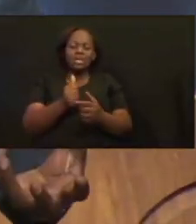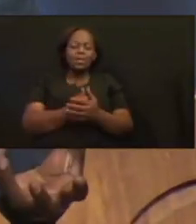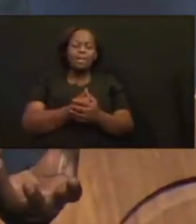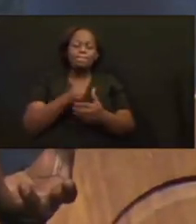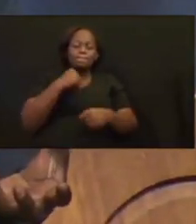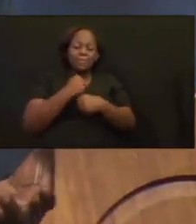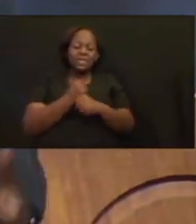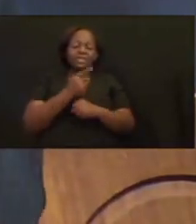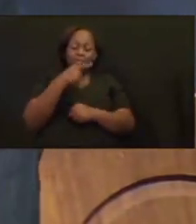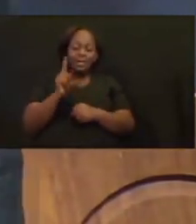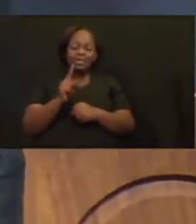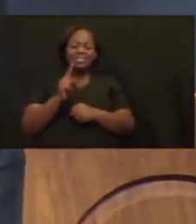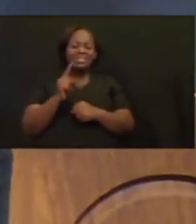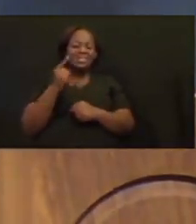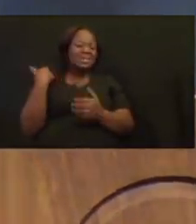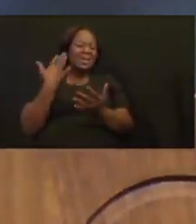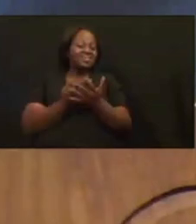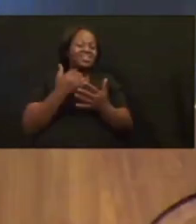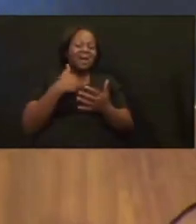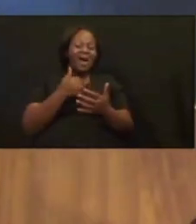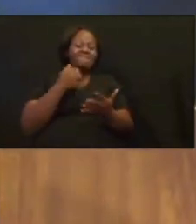we together?